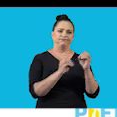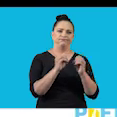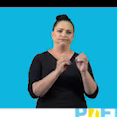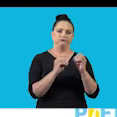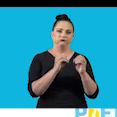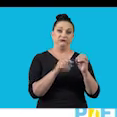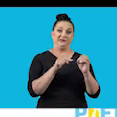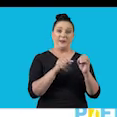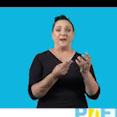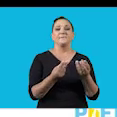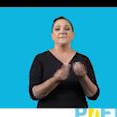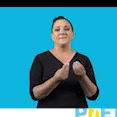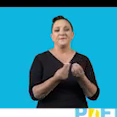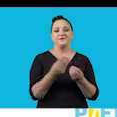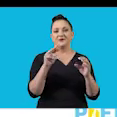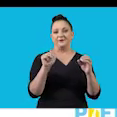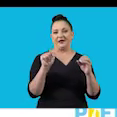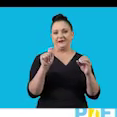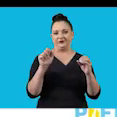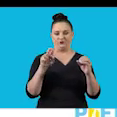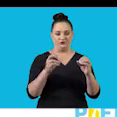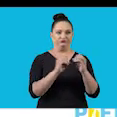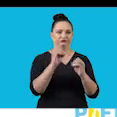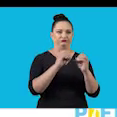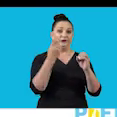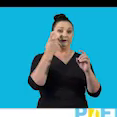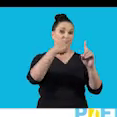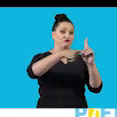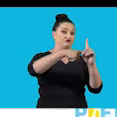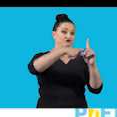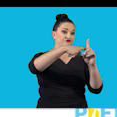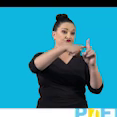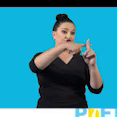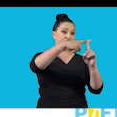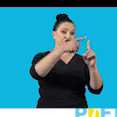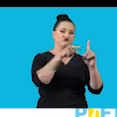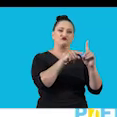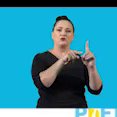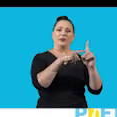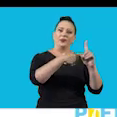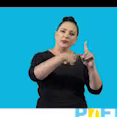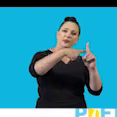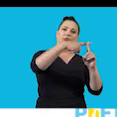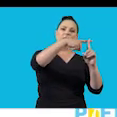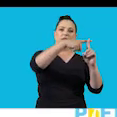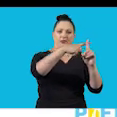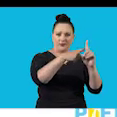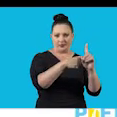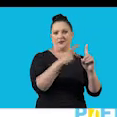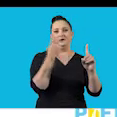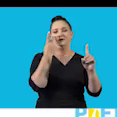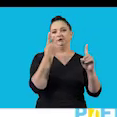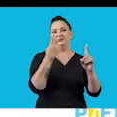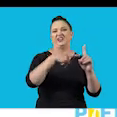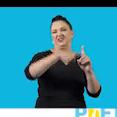which is neon, as our matter, and then we have our thermometer there that is going to be measuring the temperature as we either